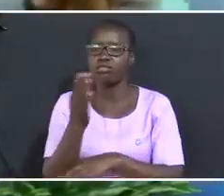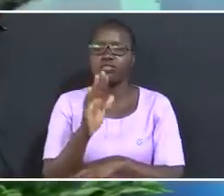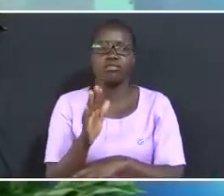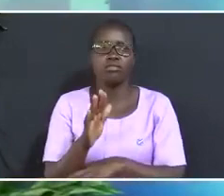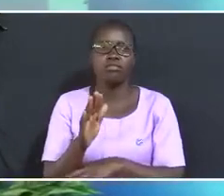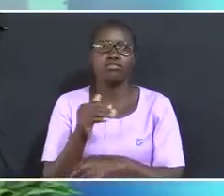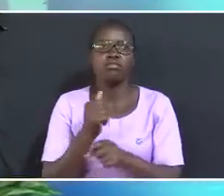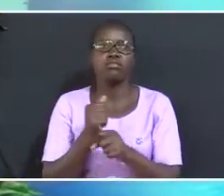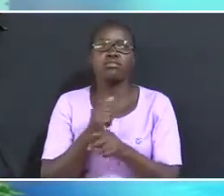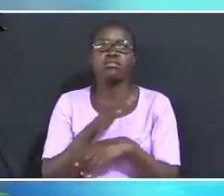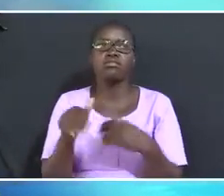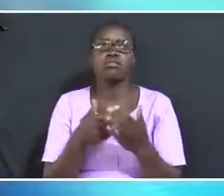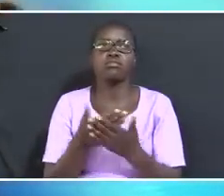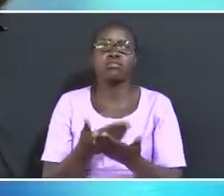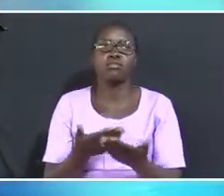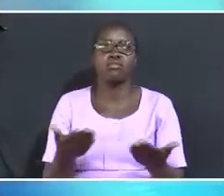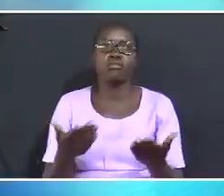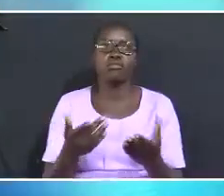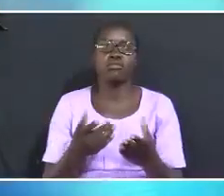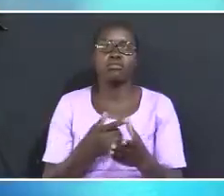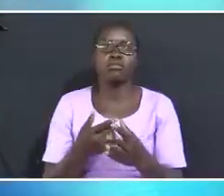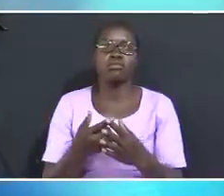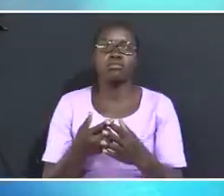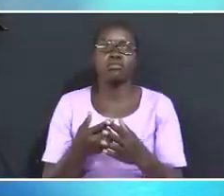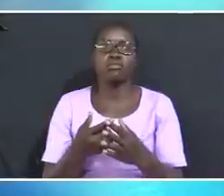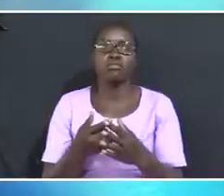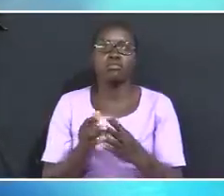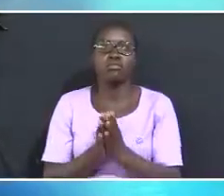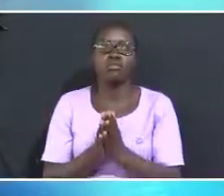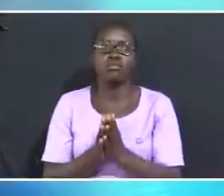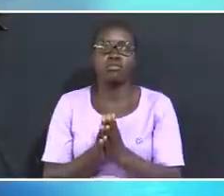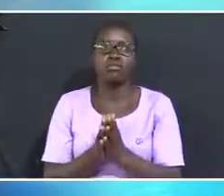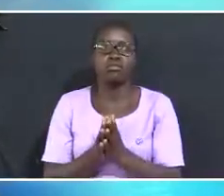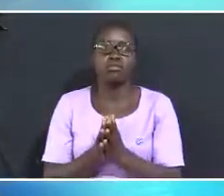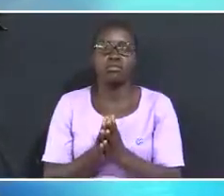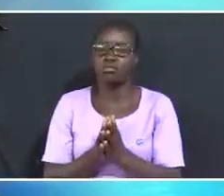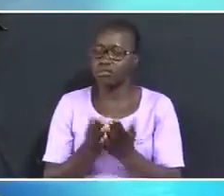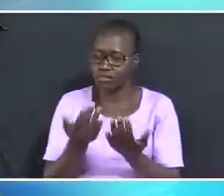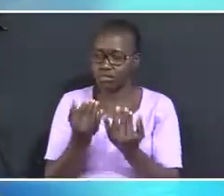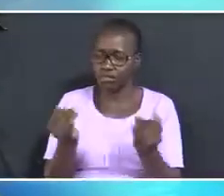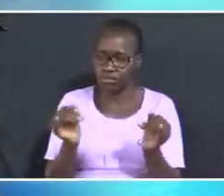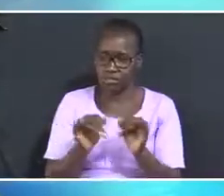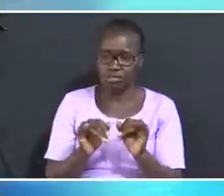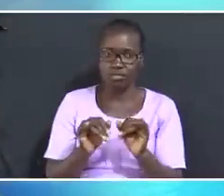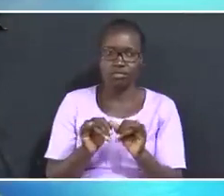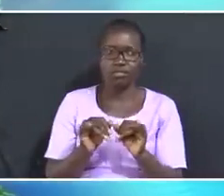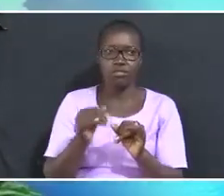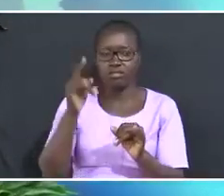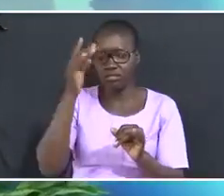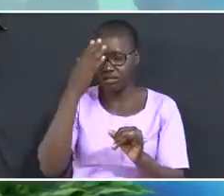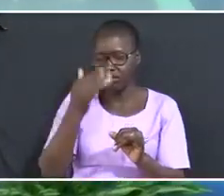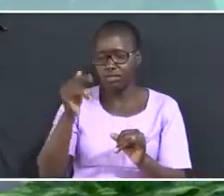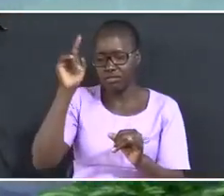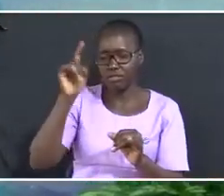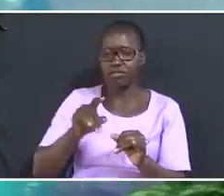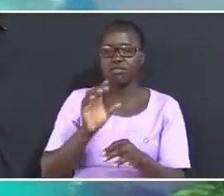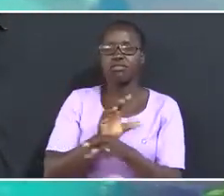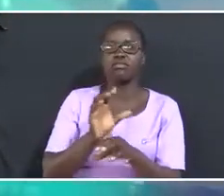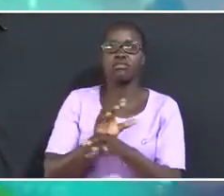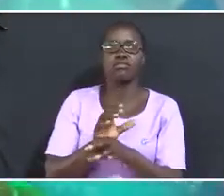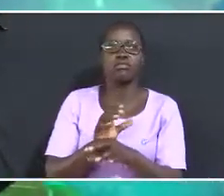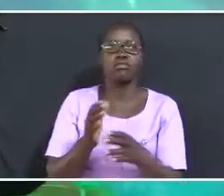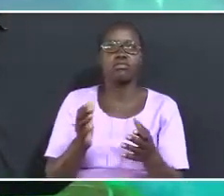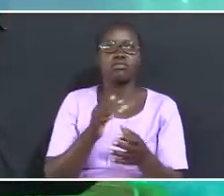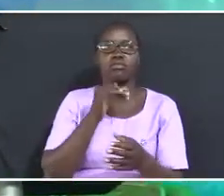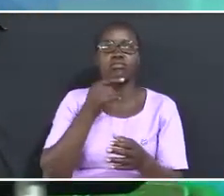they did all these things, and they did, and we gained independence. Why must the church not leave? You know, they are